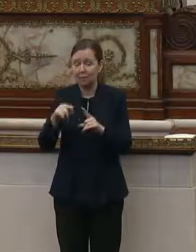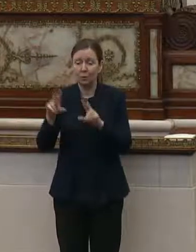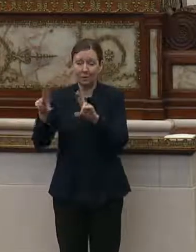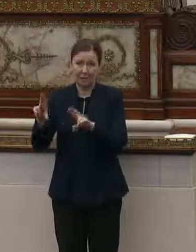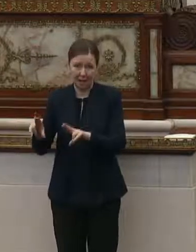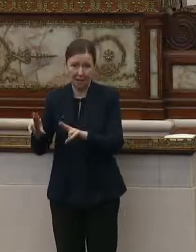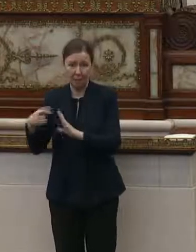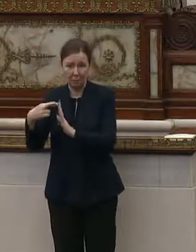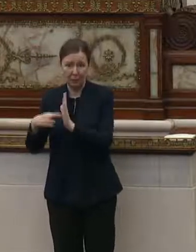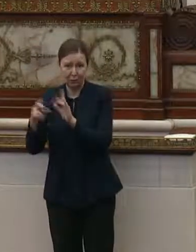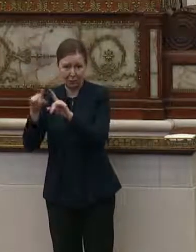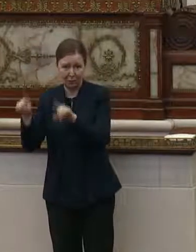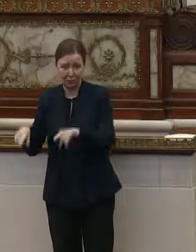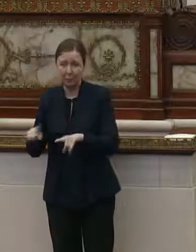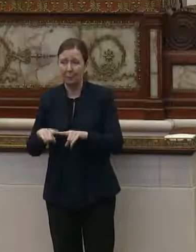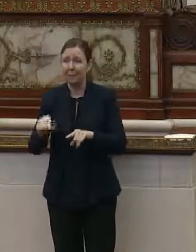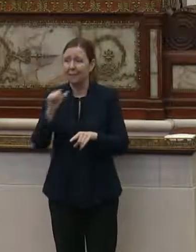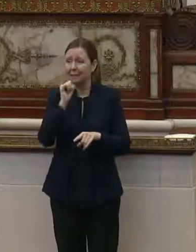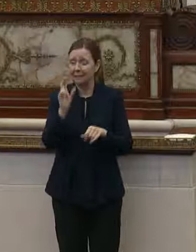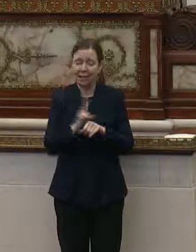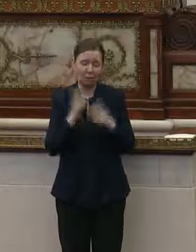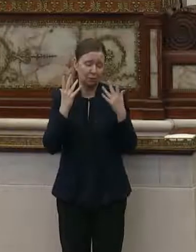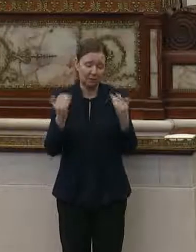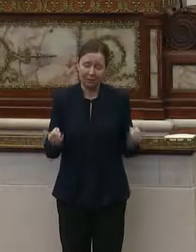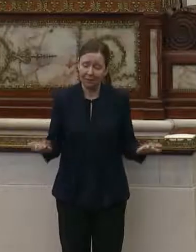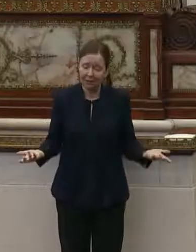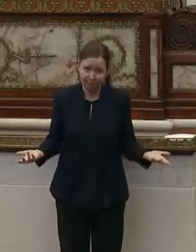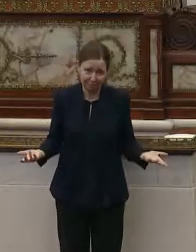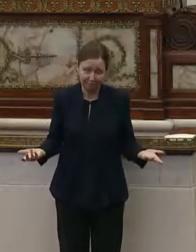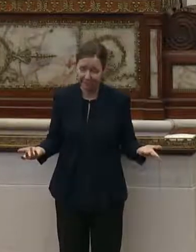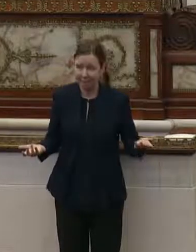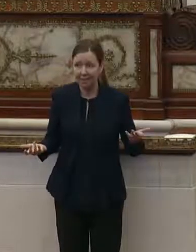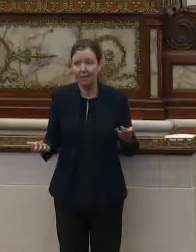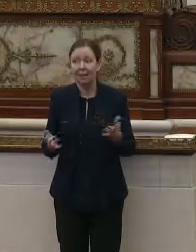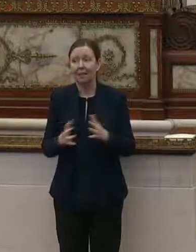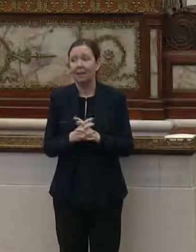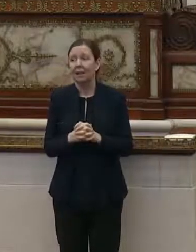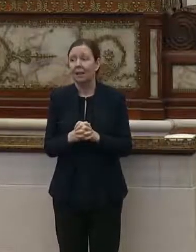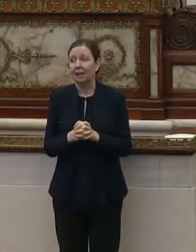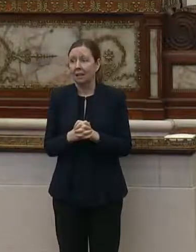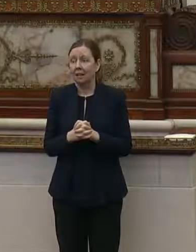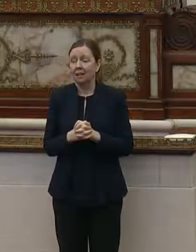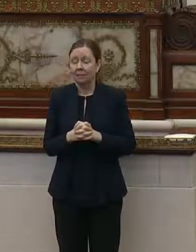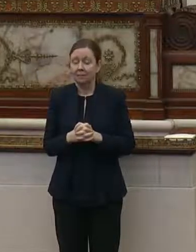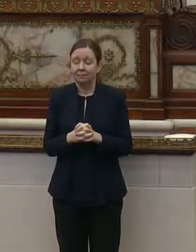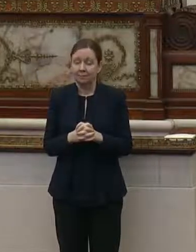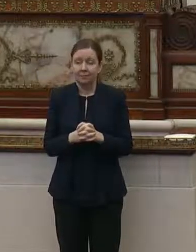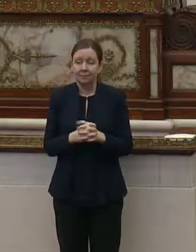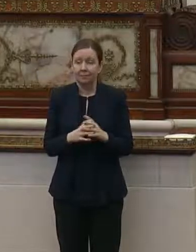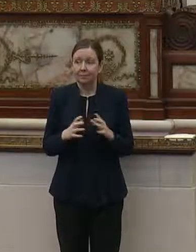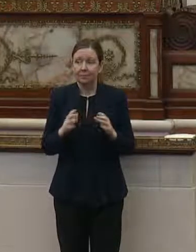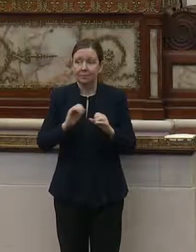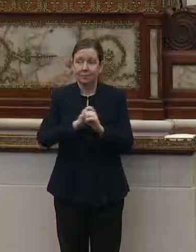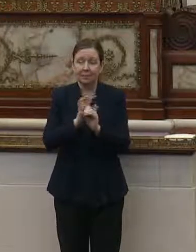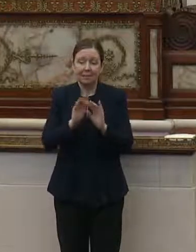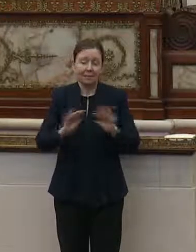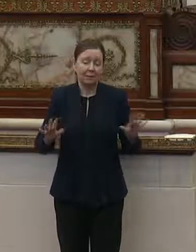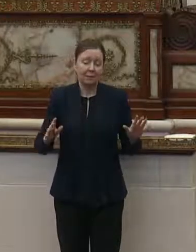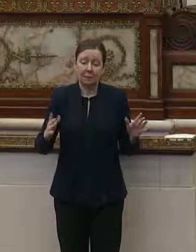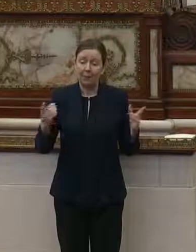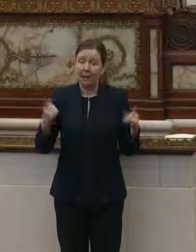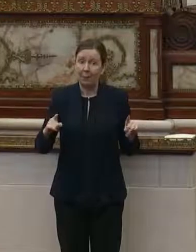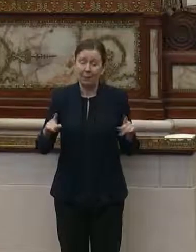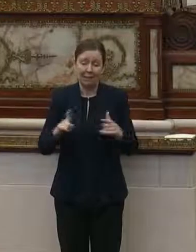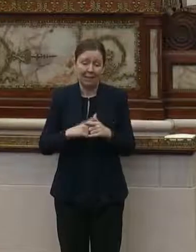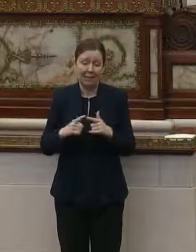up. It's not very user-friendly right now. I'll be first to acknowledge that. This epidemic unfolds in waves, and